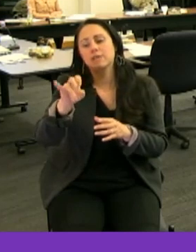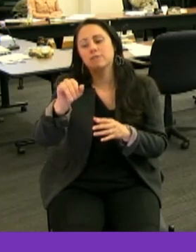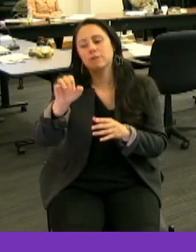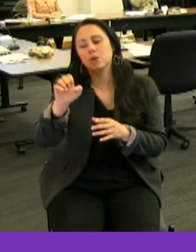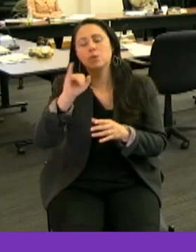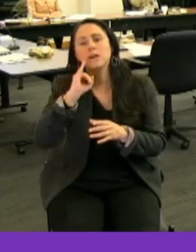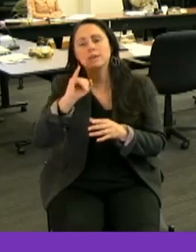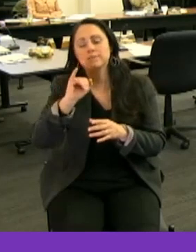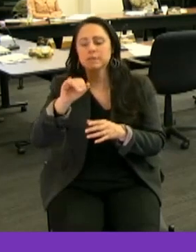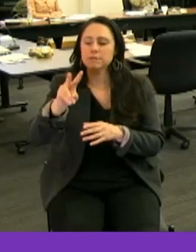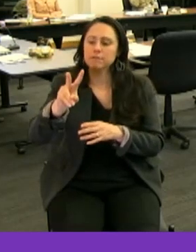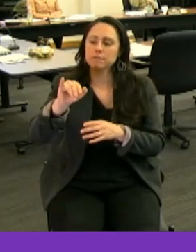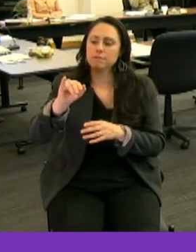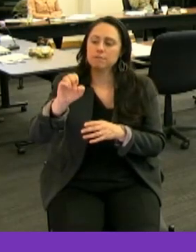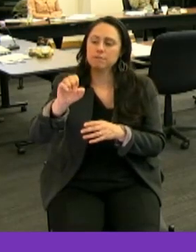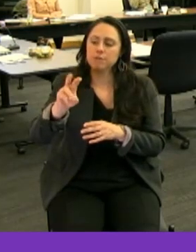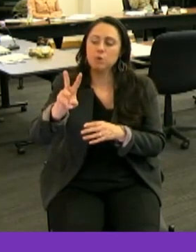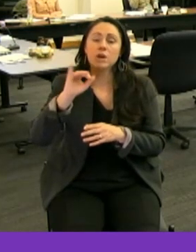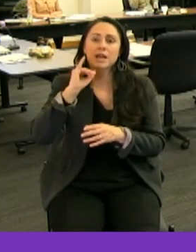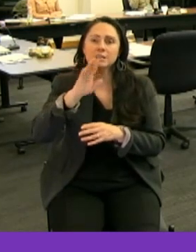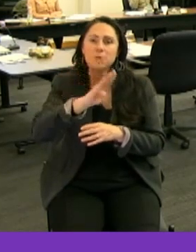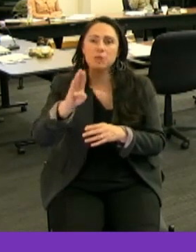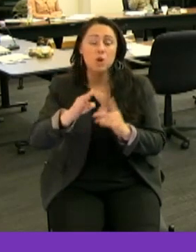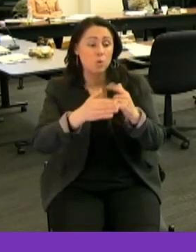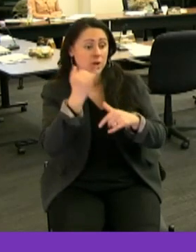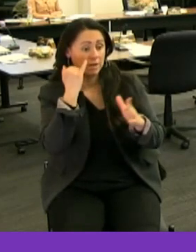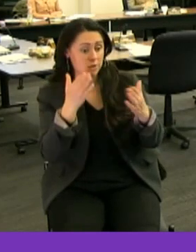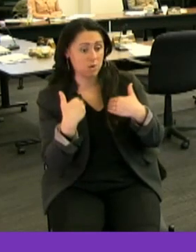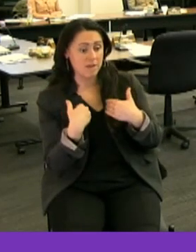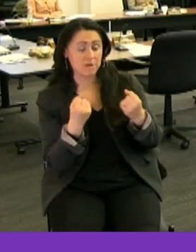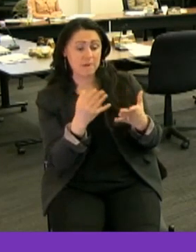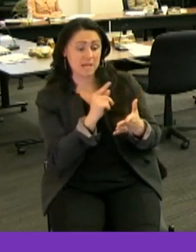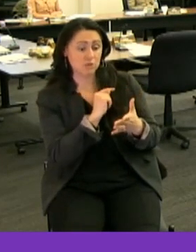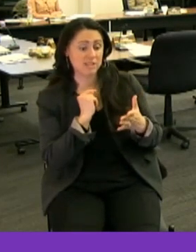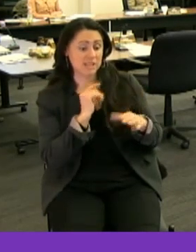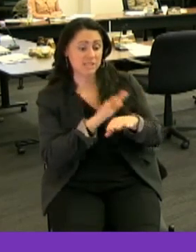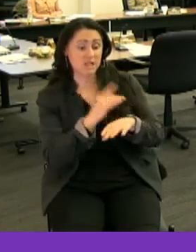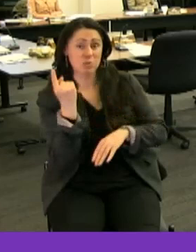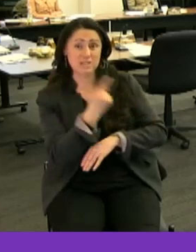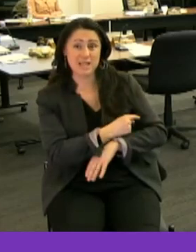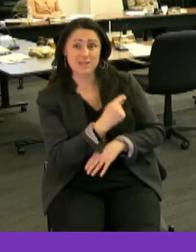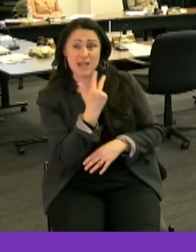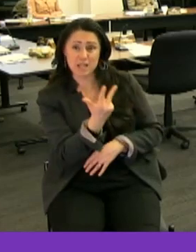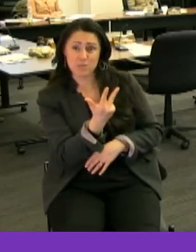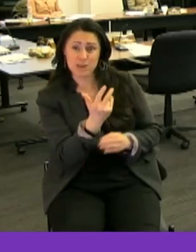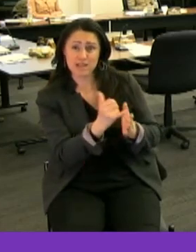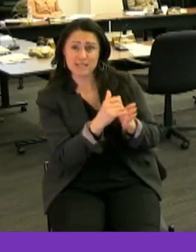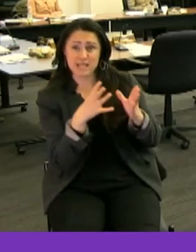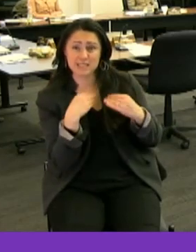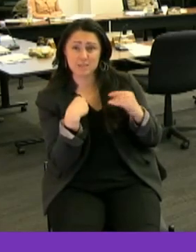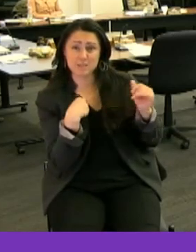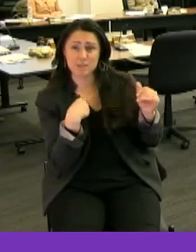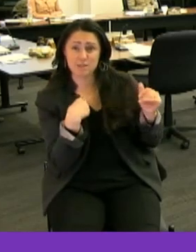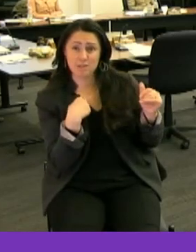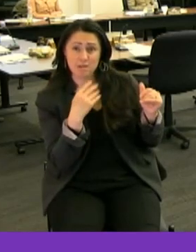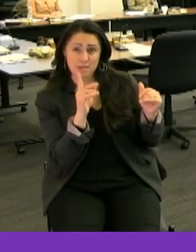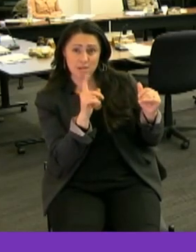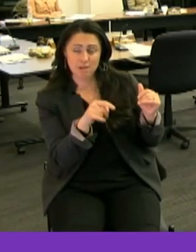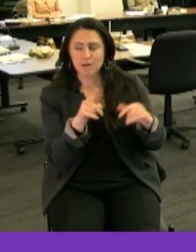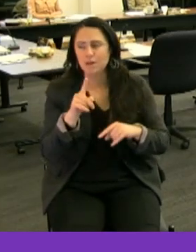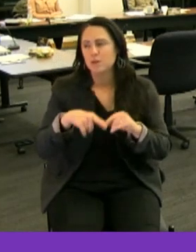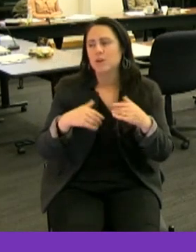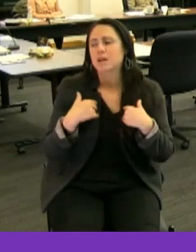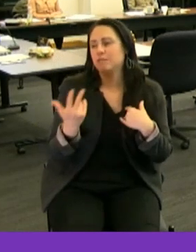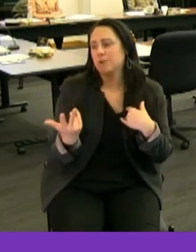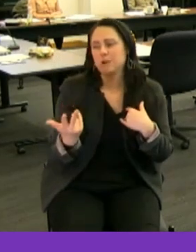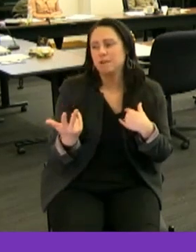believe. Okay. Yep. What if you have multiple trustees on one day, like 3? Is that acceptable? Oh,